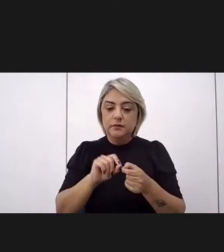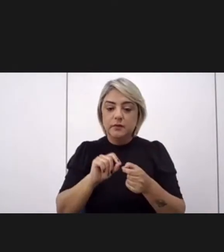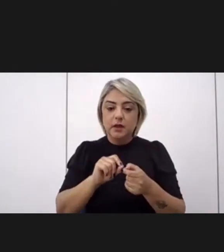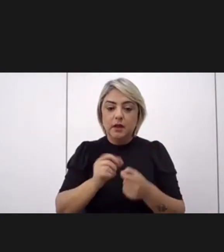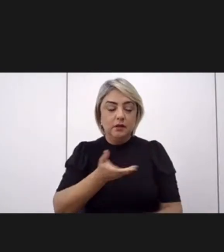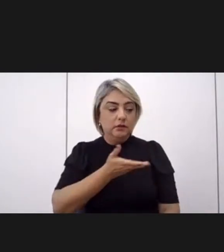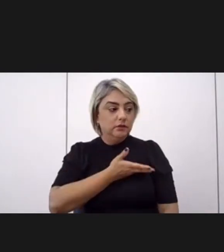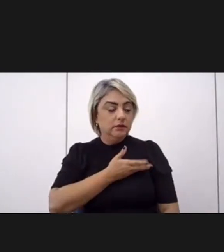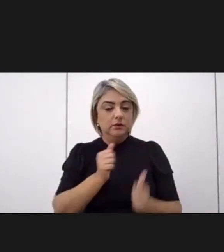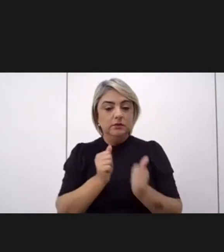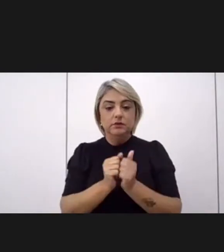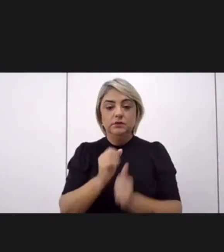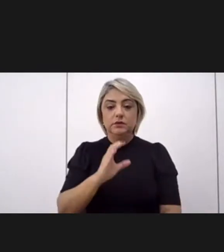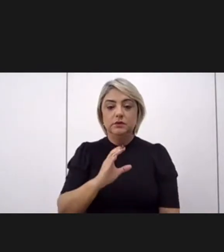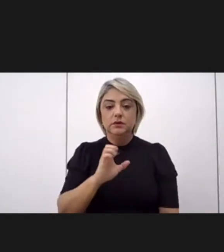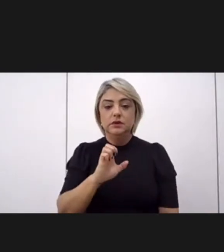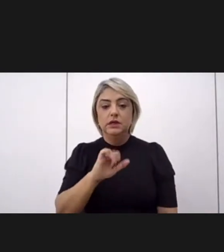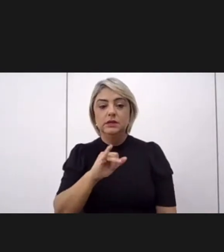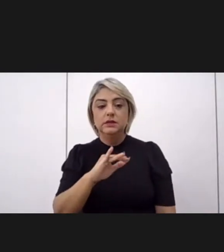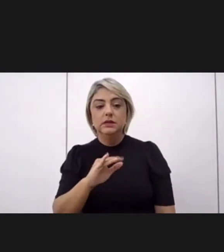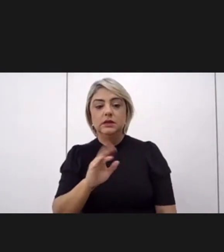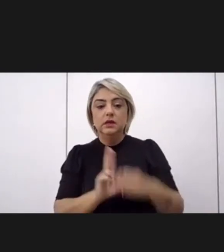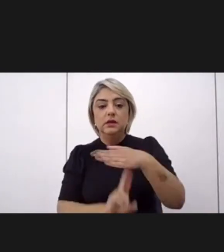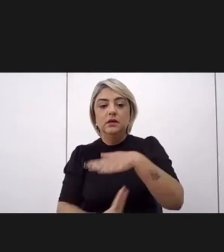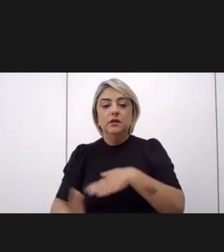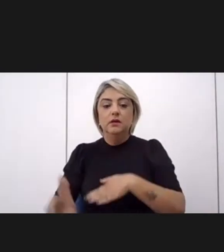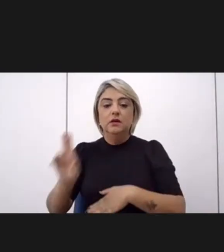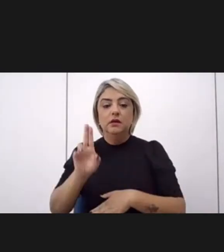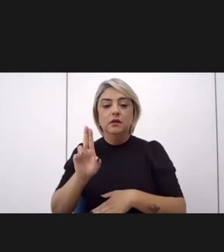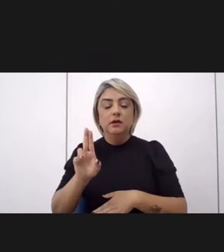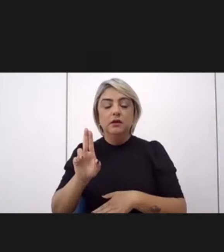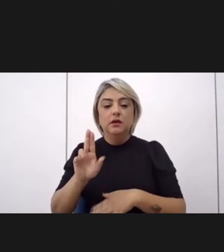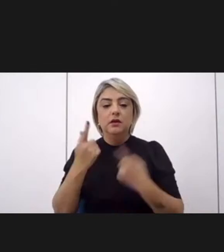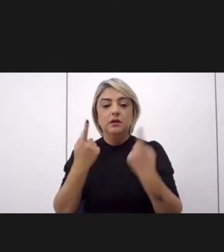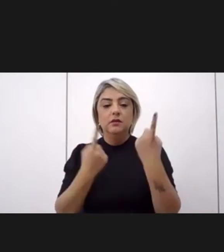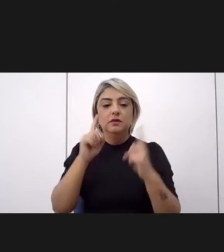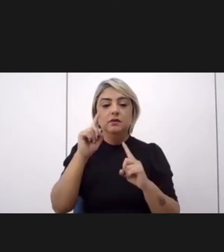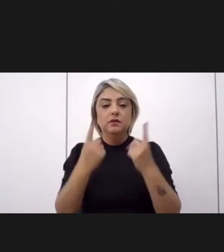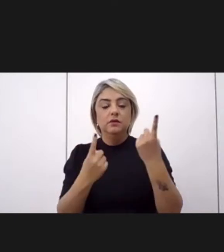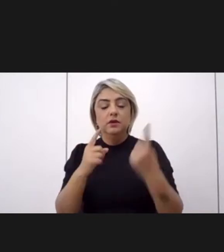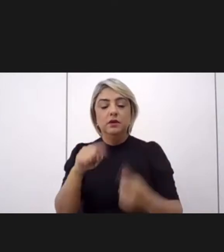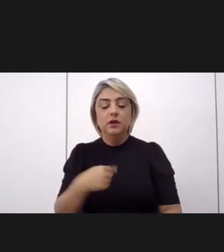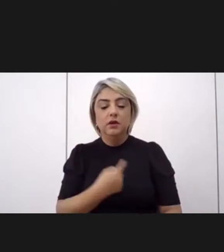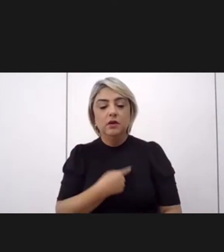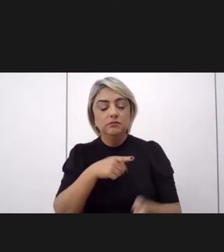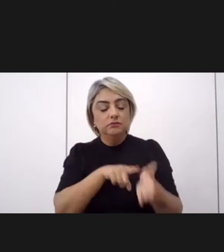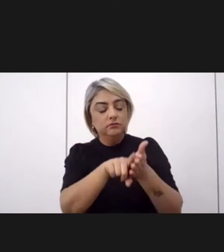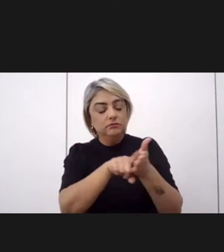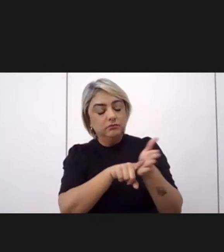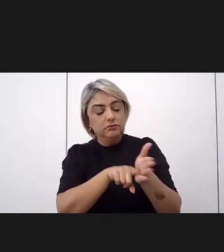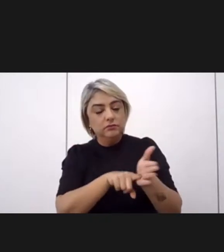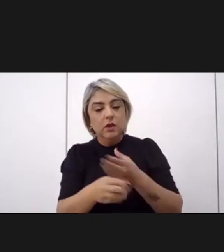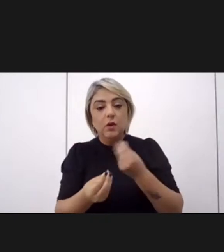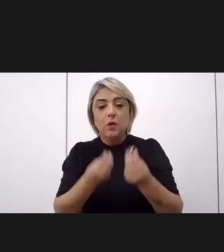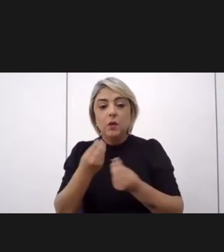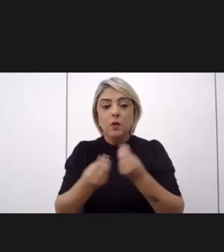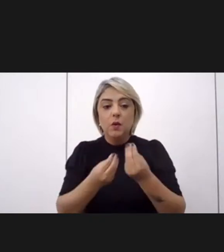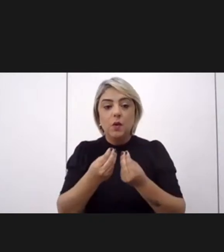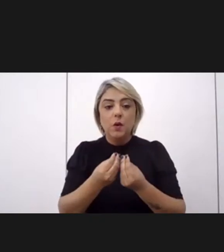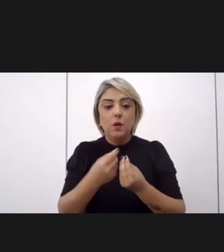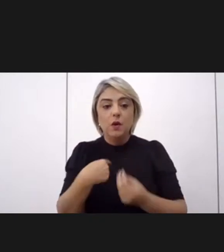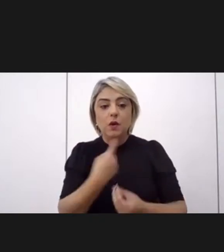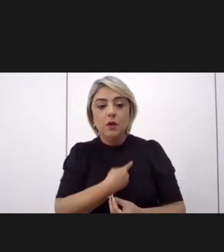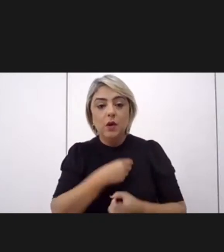the University of Alberto Hurtado in Chile, we are doing a survey about how we teach public policy in Latin